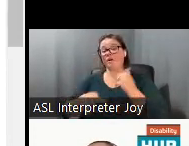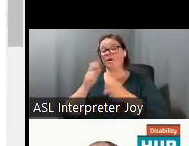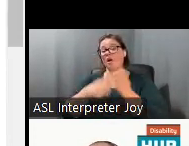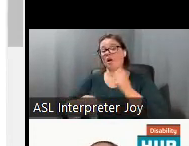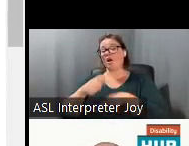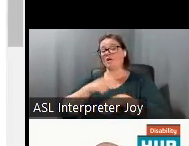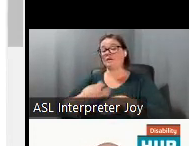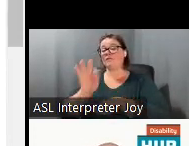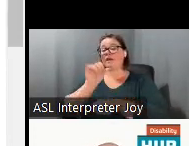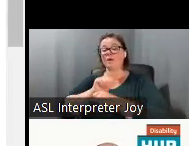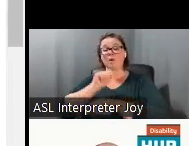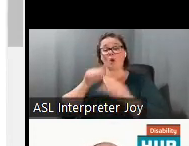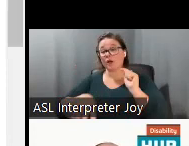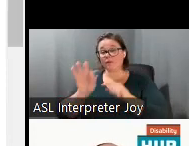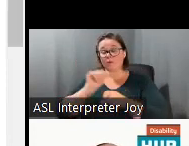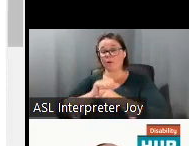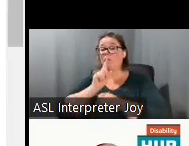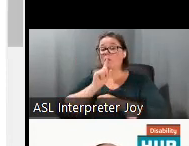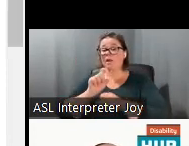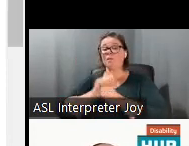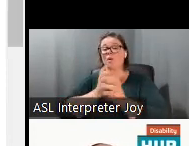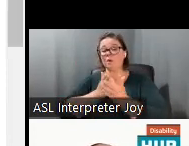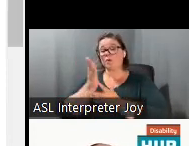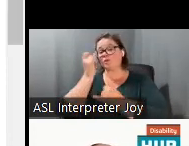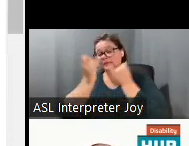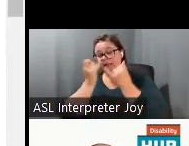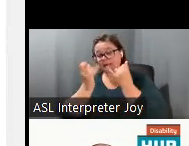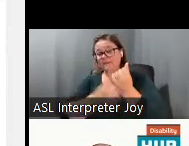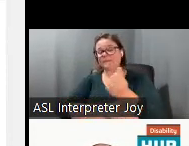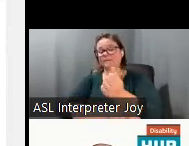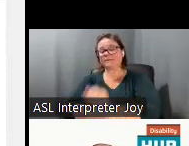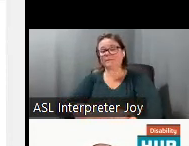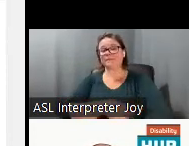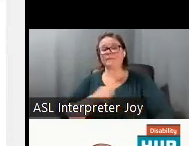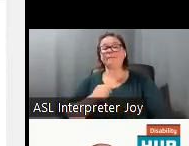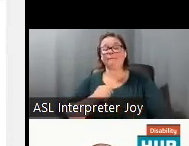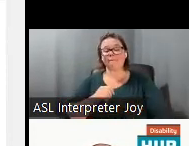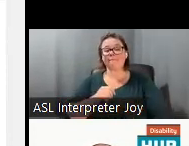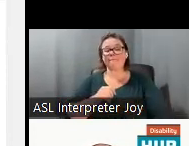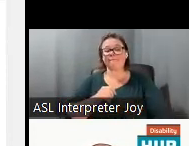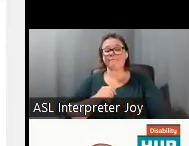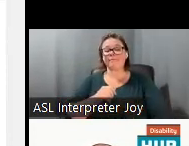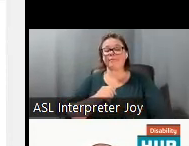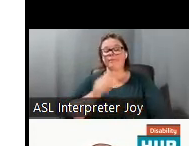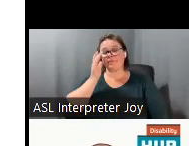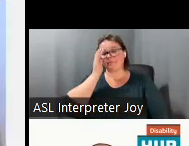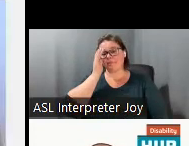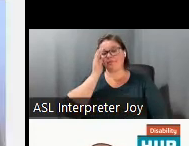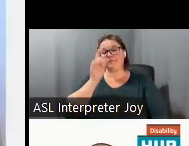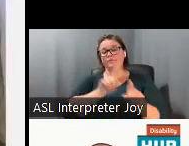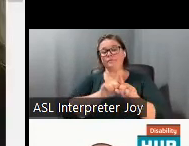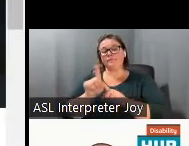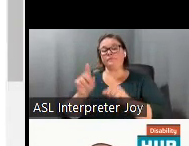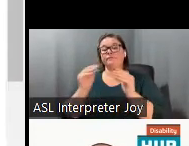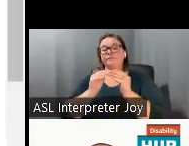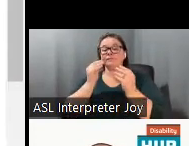find work, and really working through those ideas. There's also more